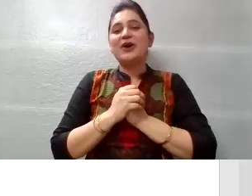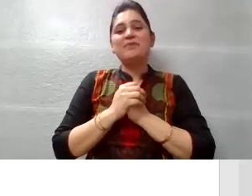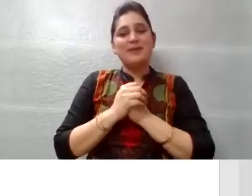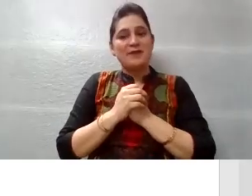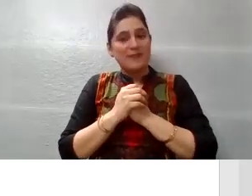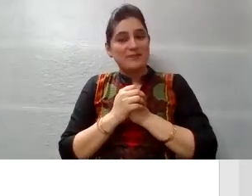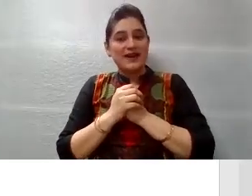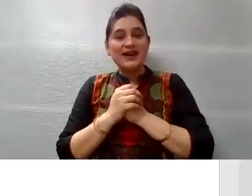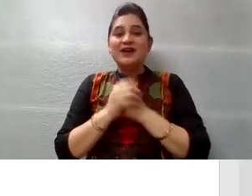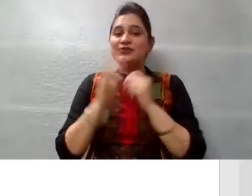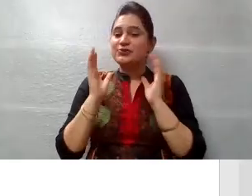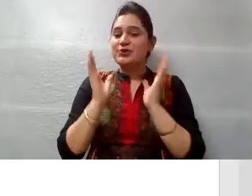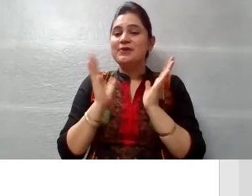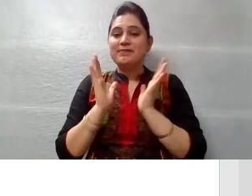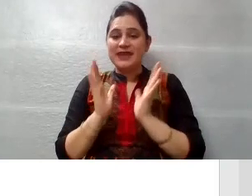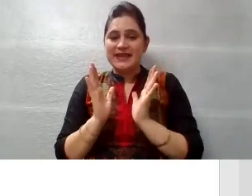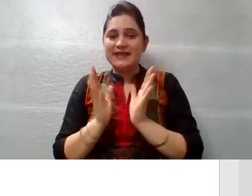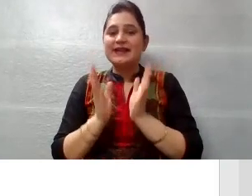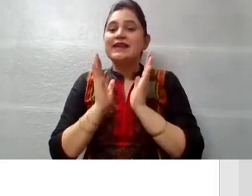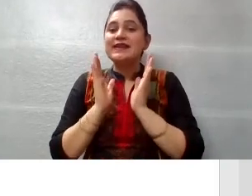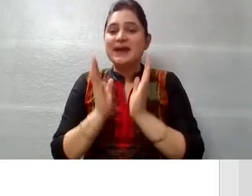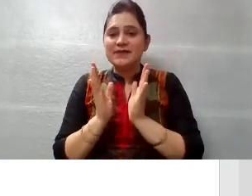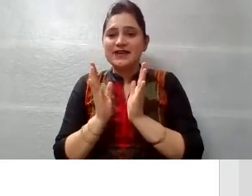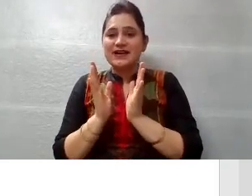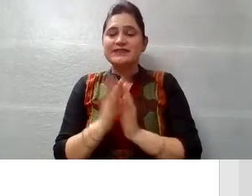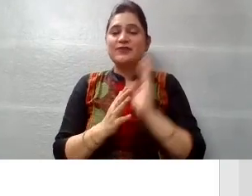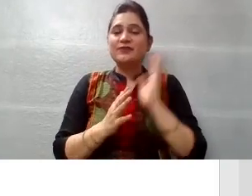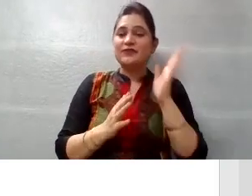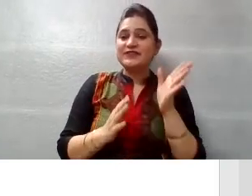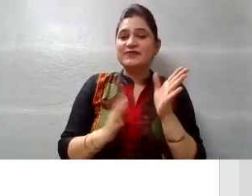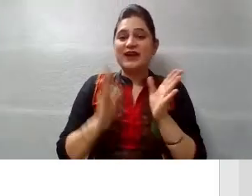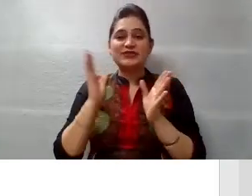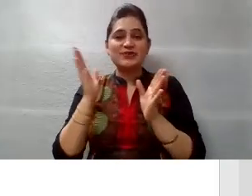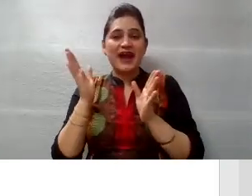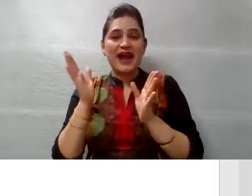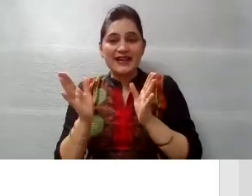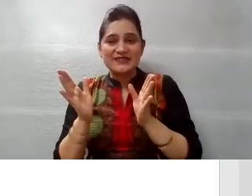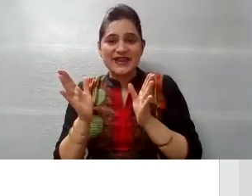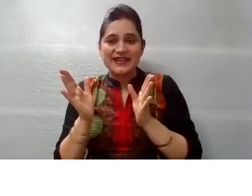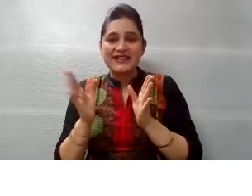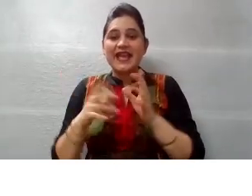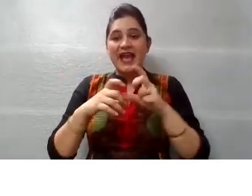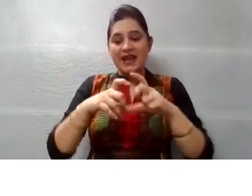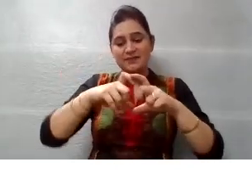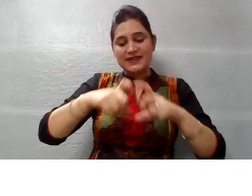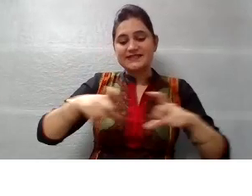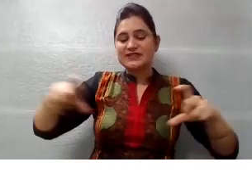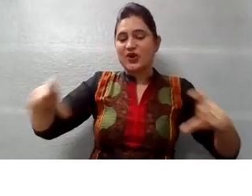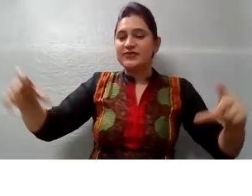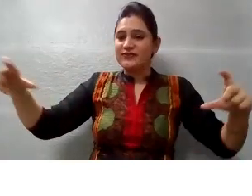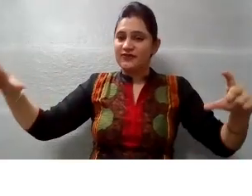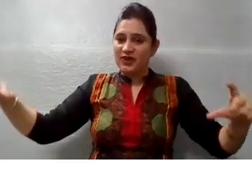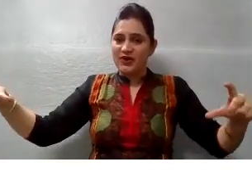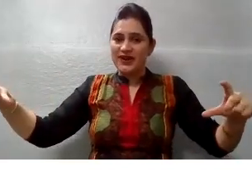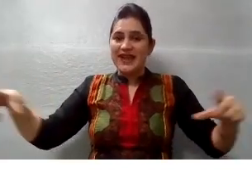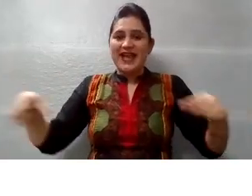tell your mama, papa to make number cards from 51 to 100. And place